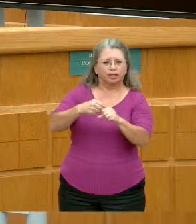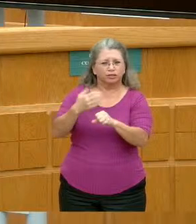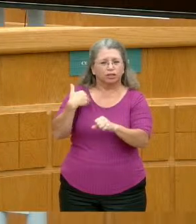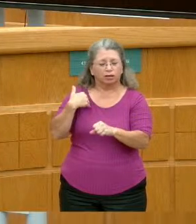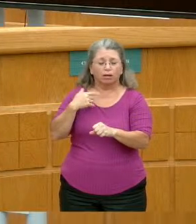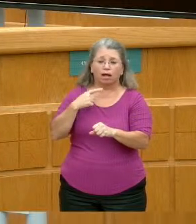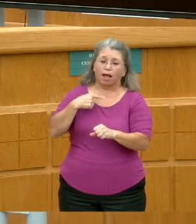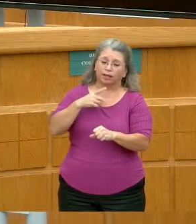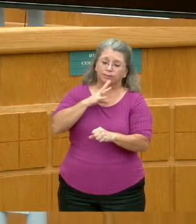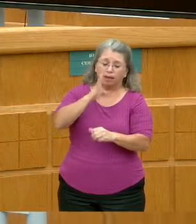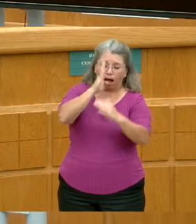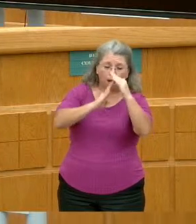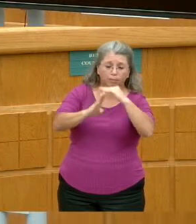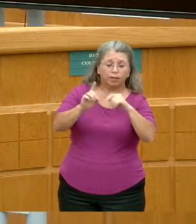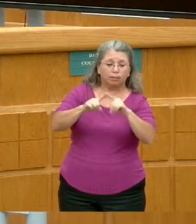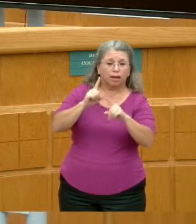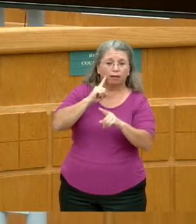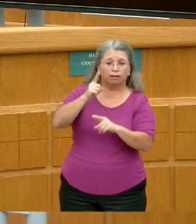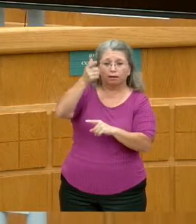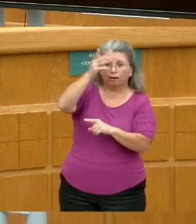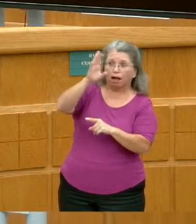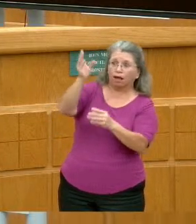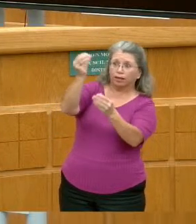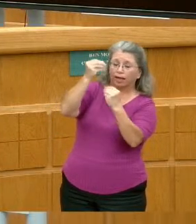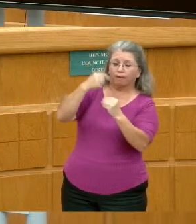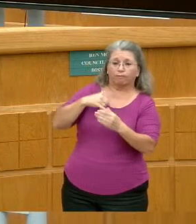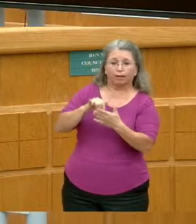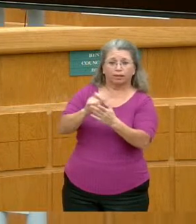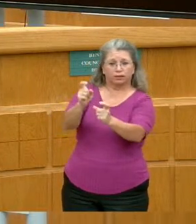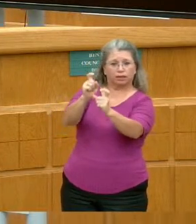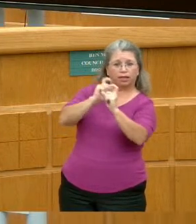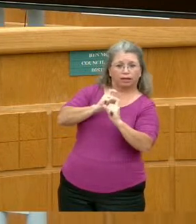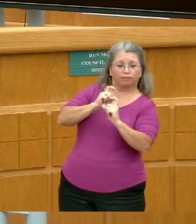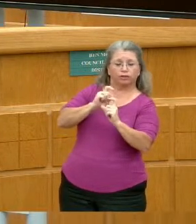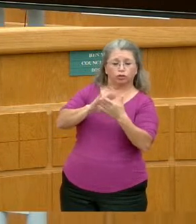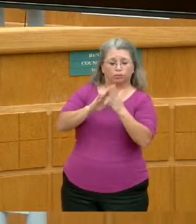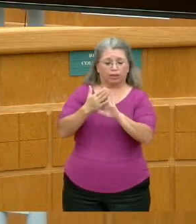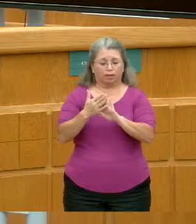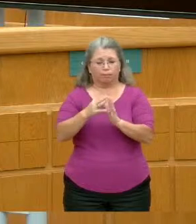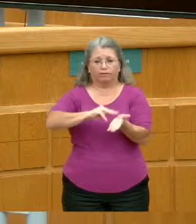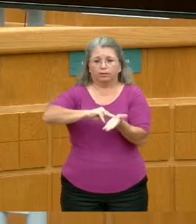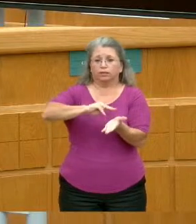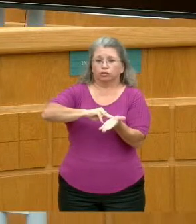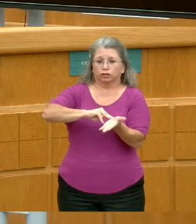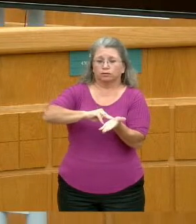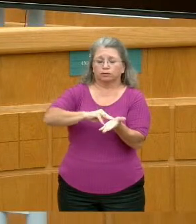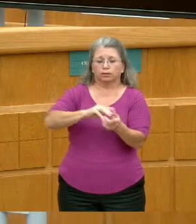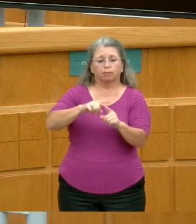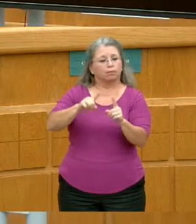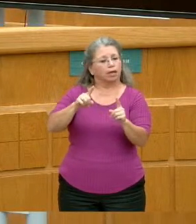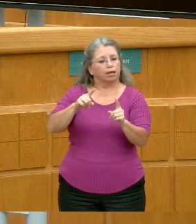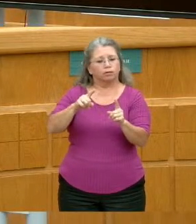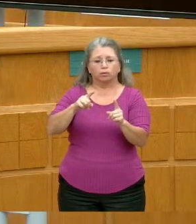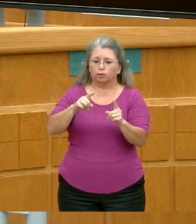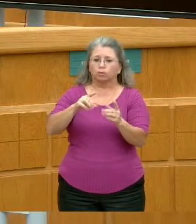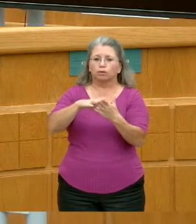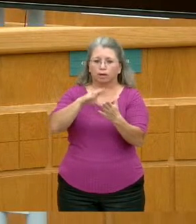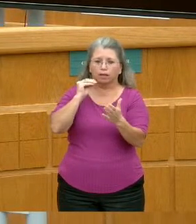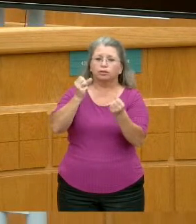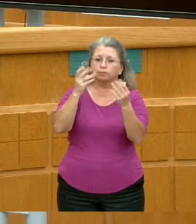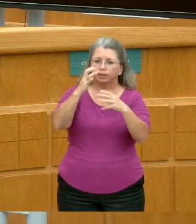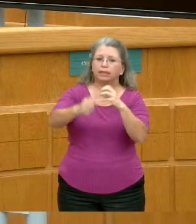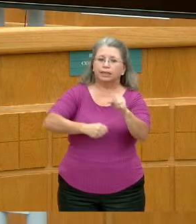gift. I could be a physician. But I learned many years ago that my patients got